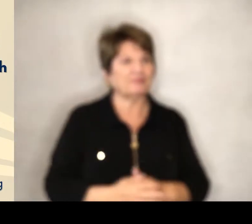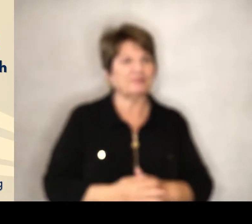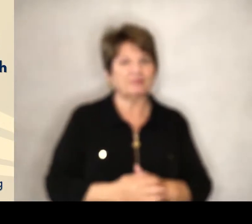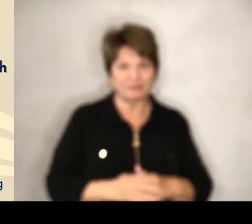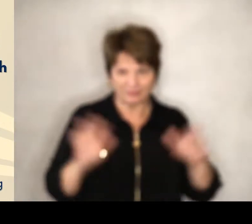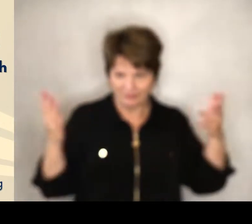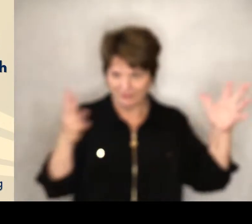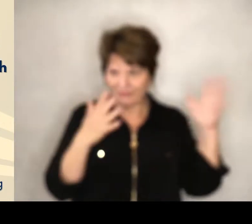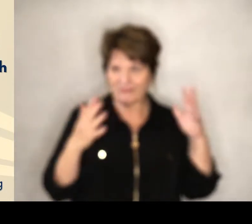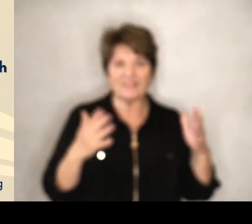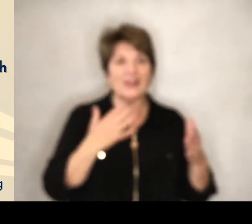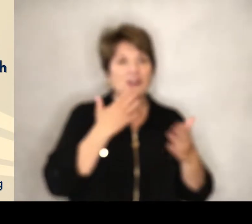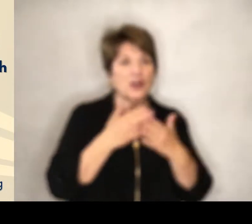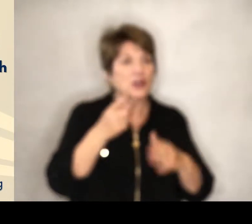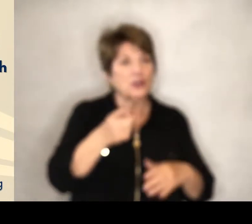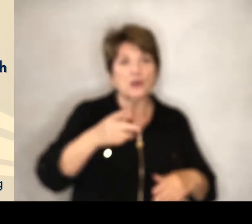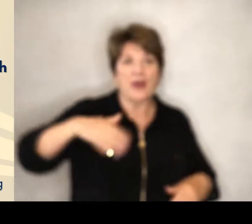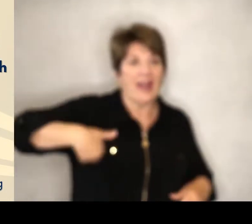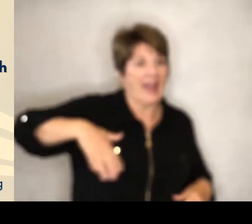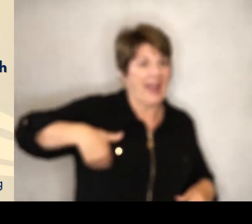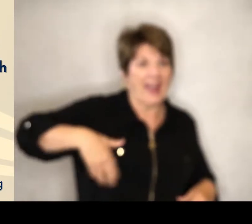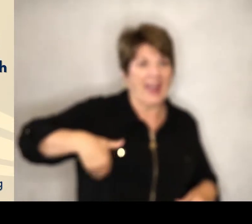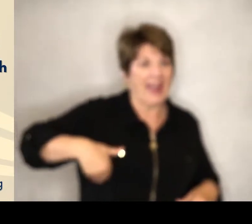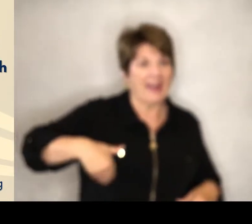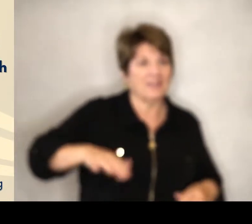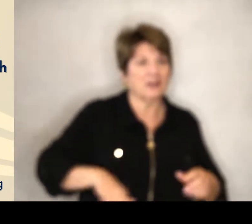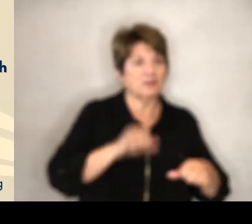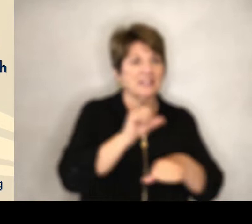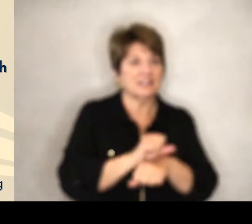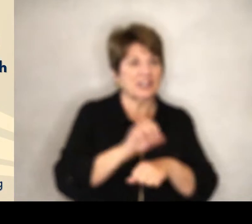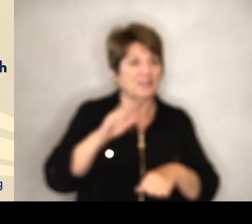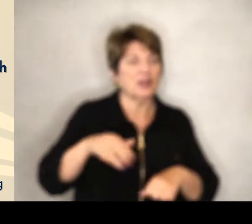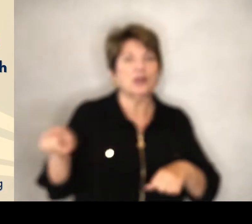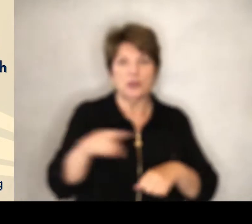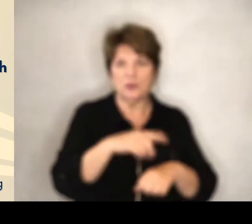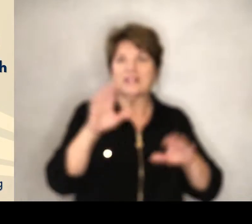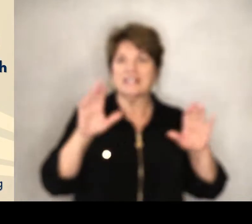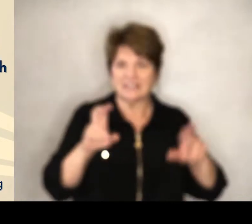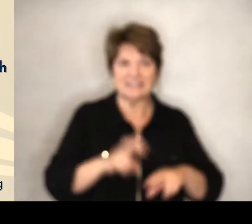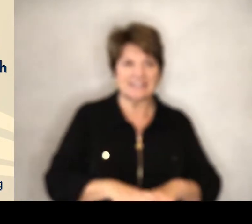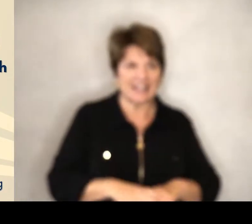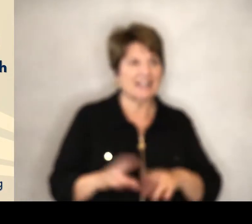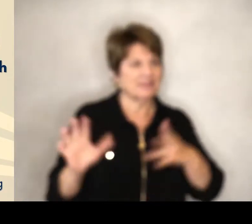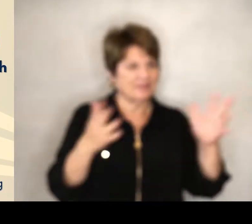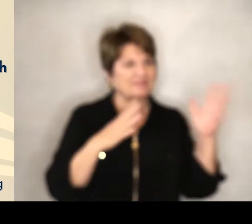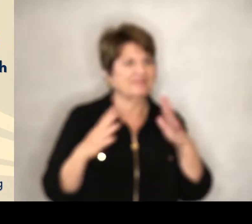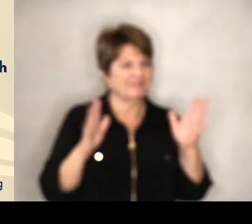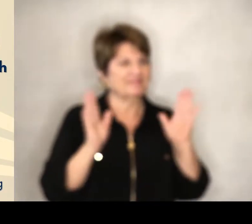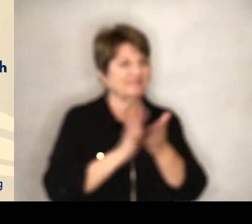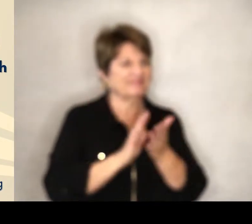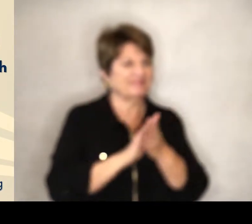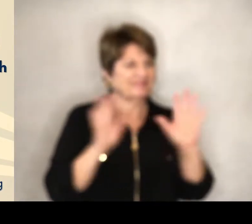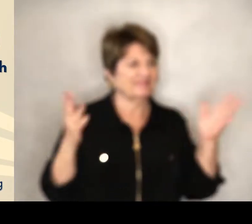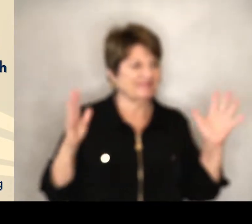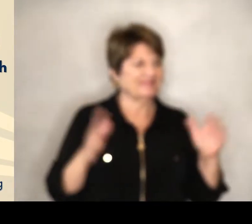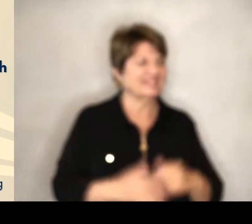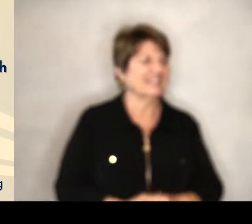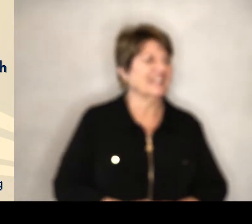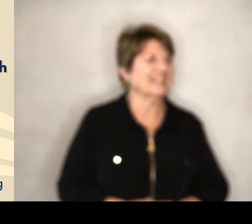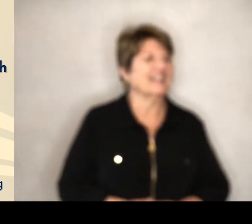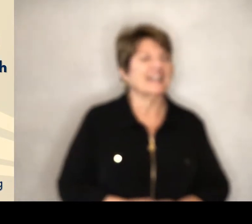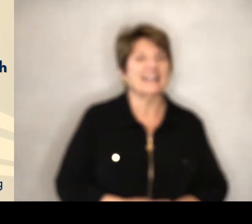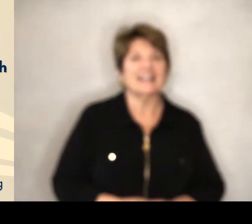Good? Good. If you haven't RSVP'd, or go ahead and you can sit down. Thank you. Let's give them a round of applause. They're coming tonight. Well done.